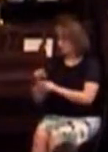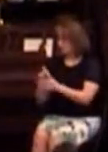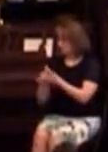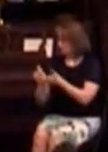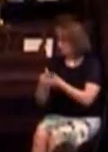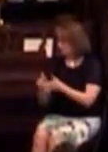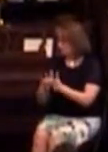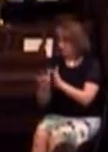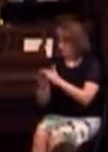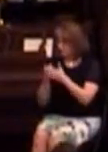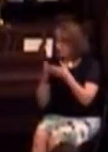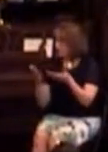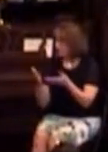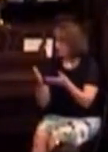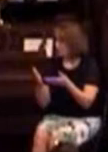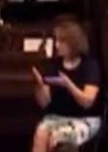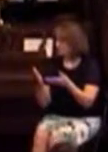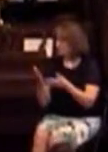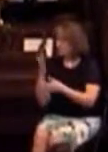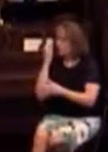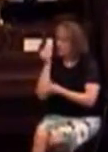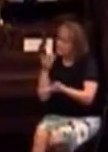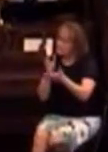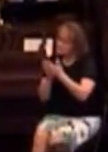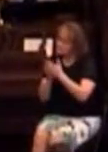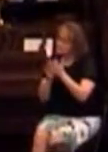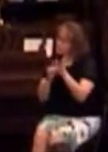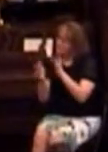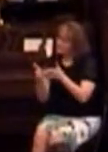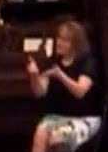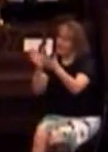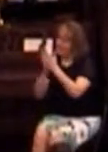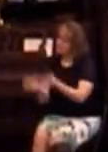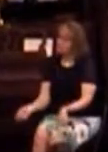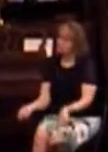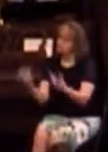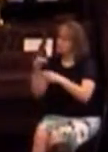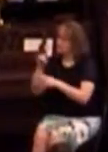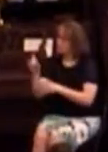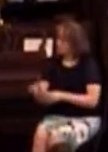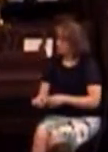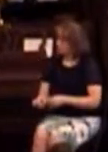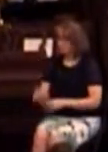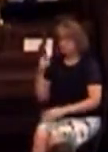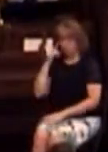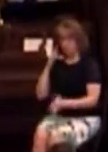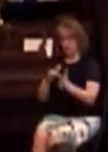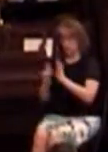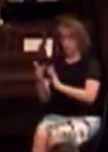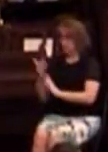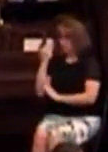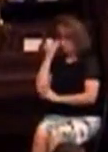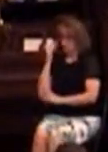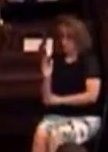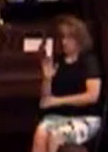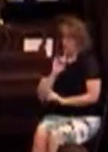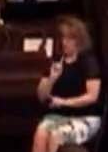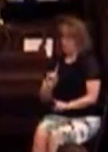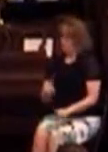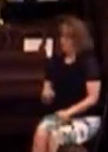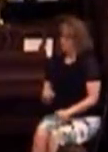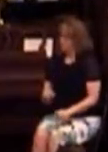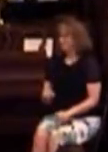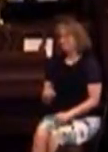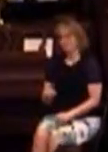asked 307 questions? Do you think it's because Jesus didn't know the answers? I mean, Jesus knew the answers to